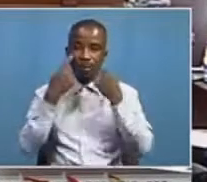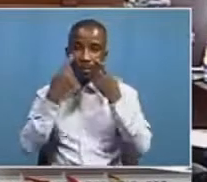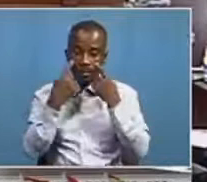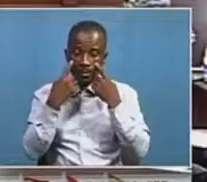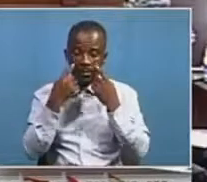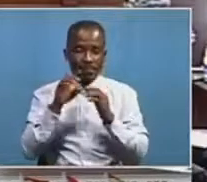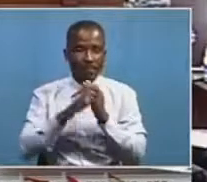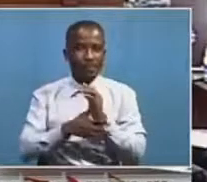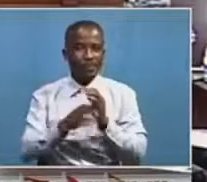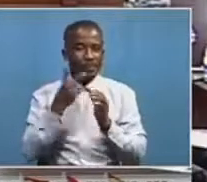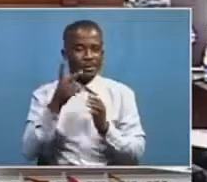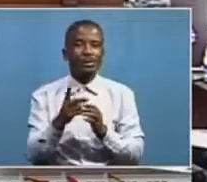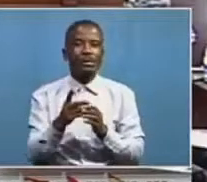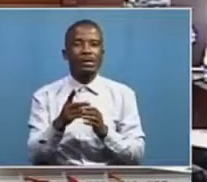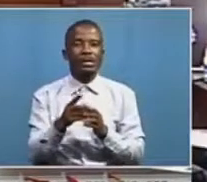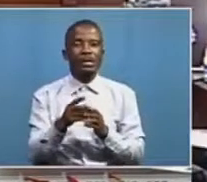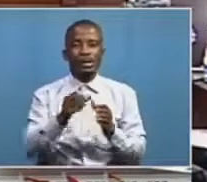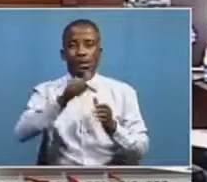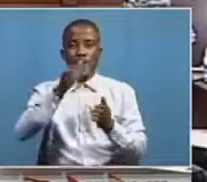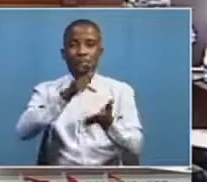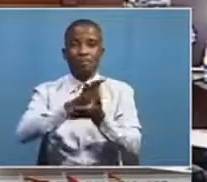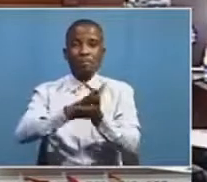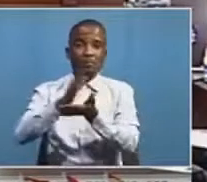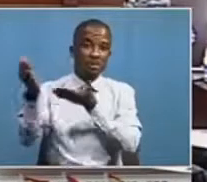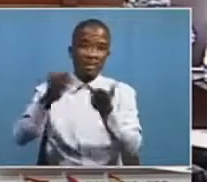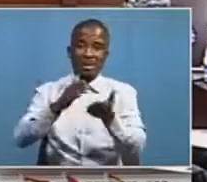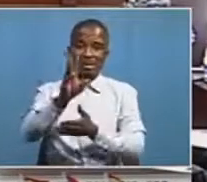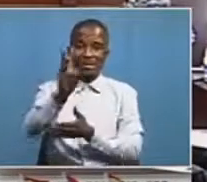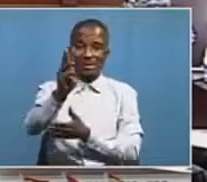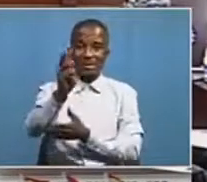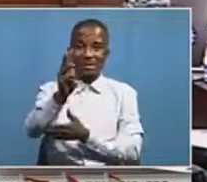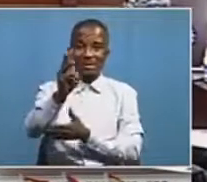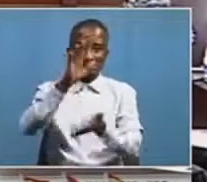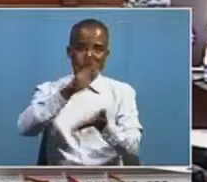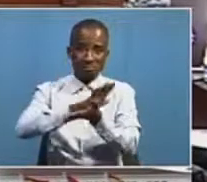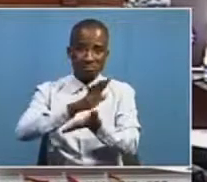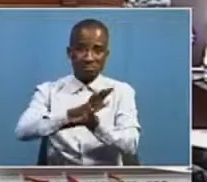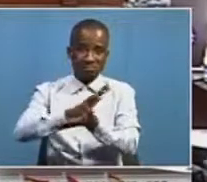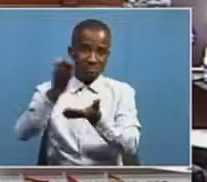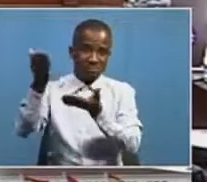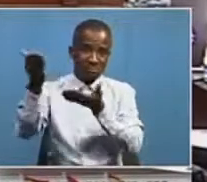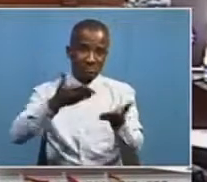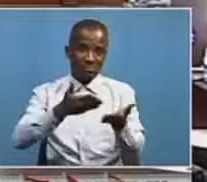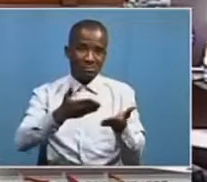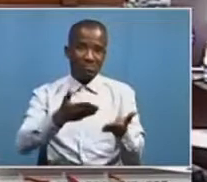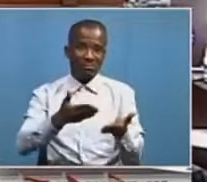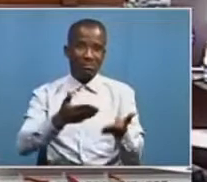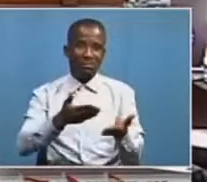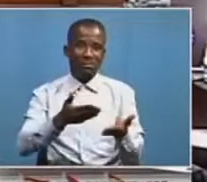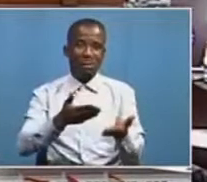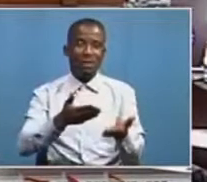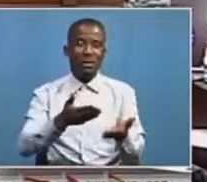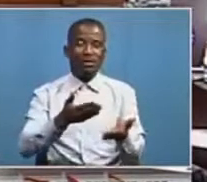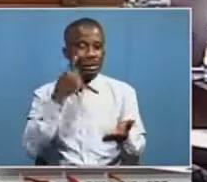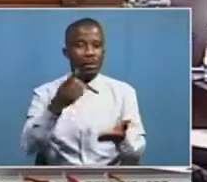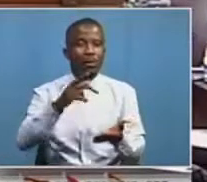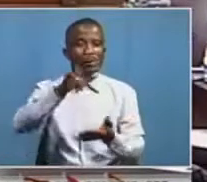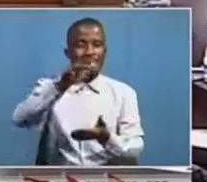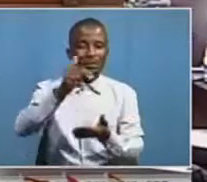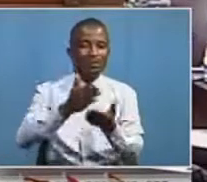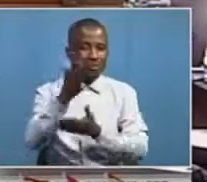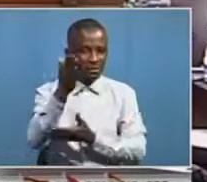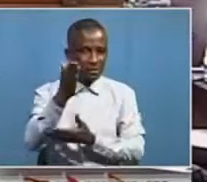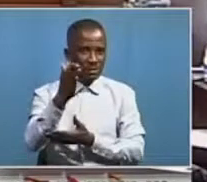certify 13 out of the 16 election regional coalition chiefs. Their testimony included an account of